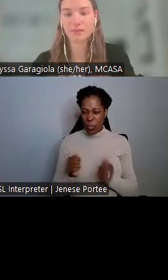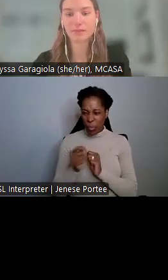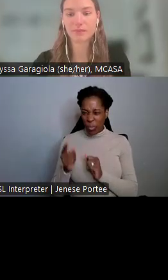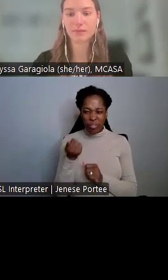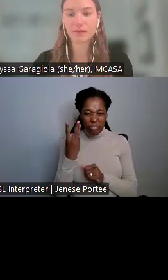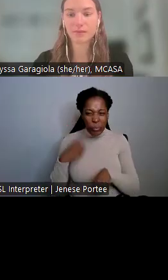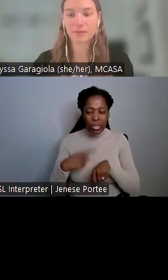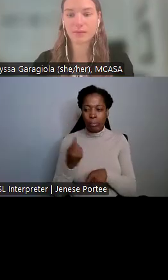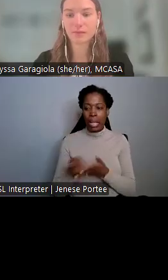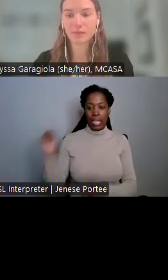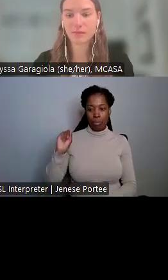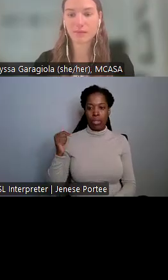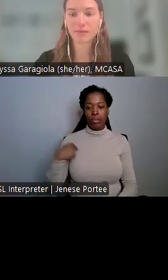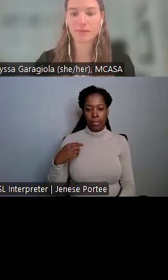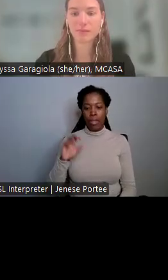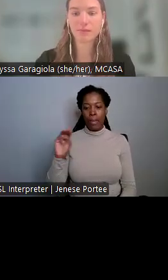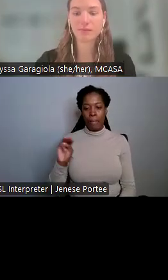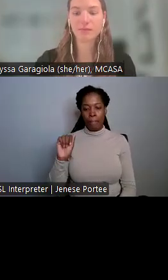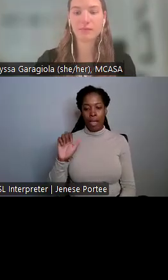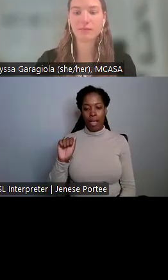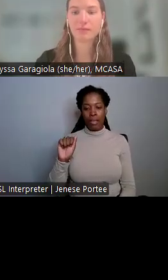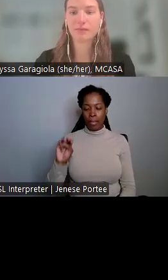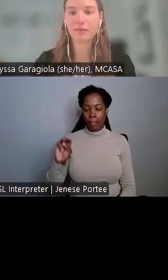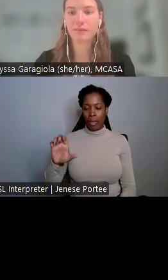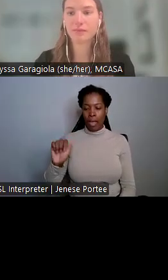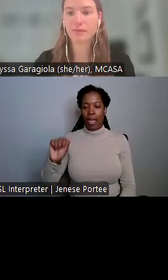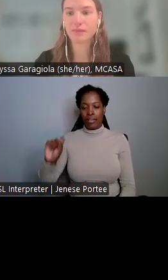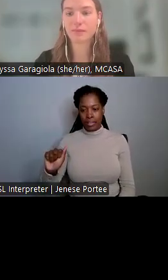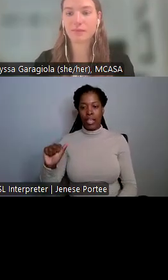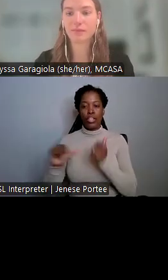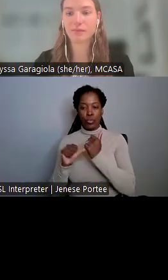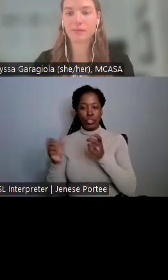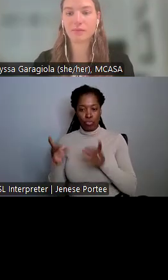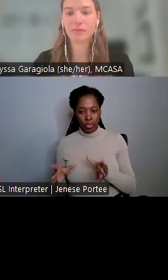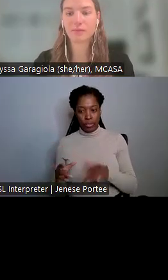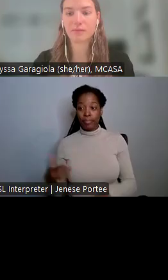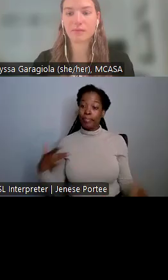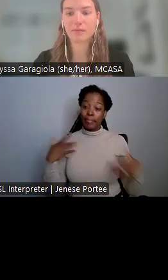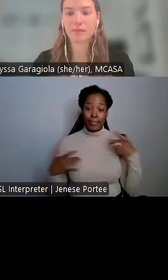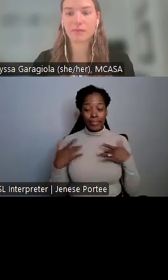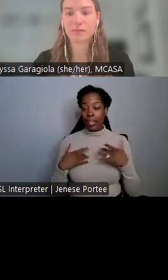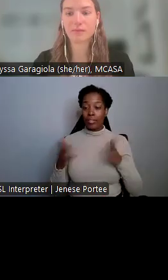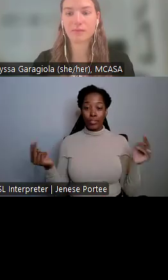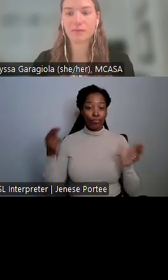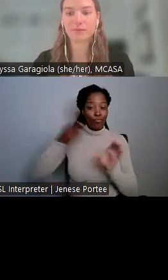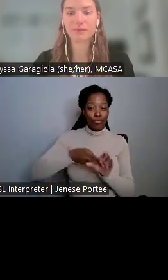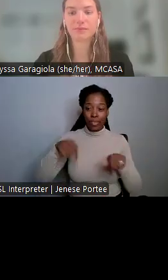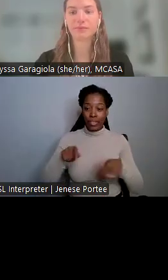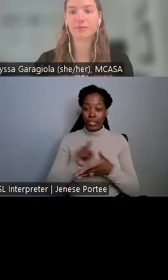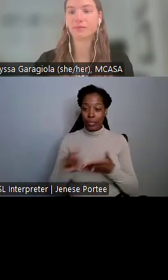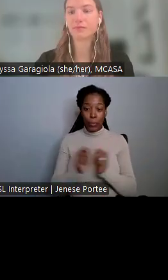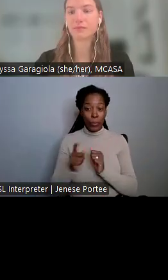MCASA's Associate Director. So glad to be kicking off this week with you as well. Before we